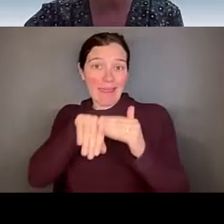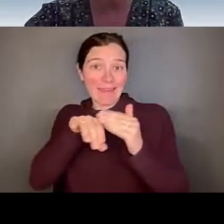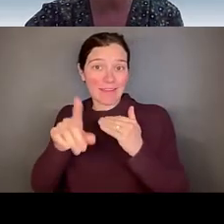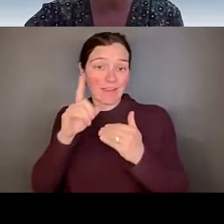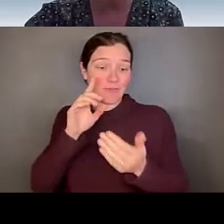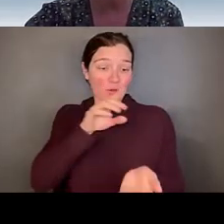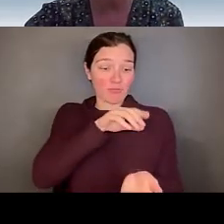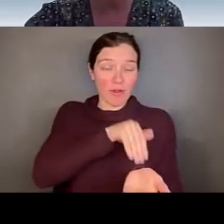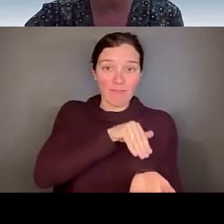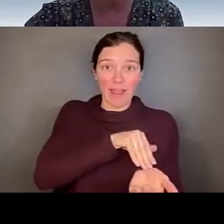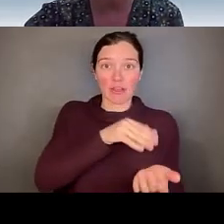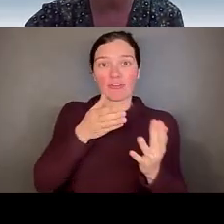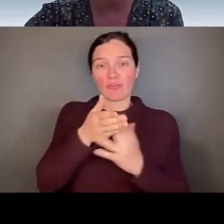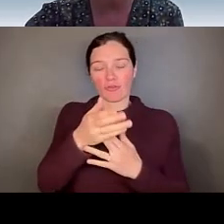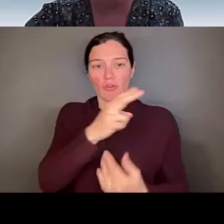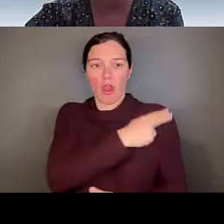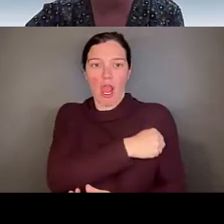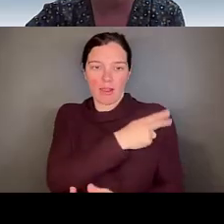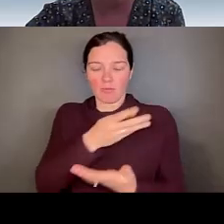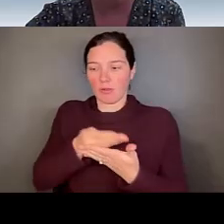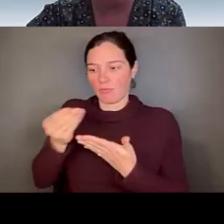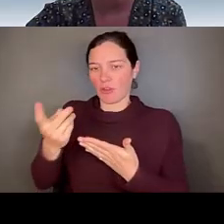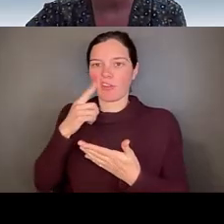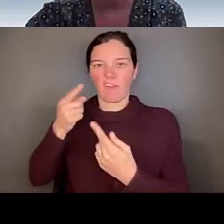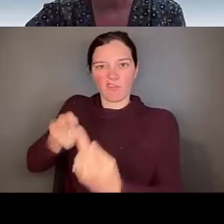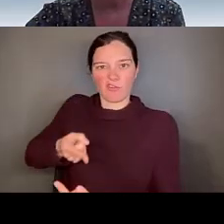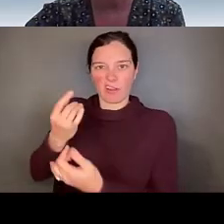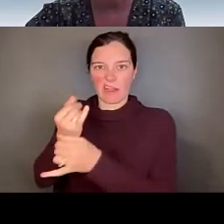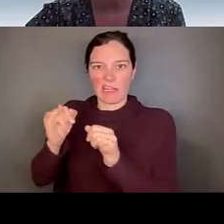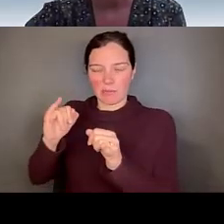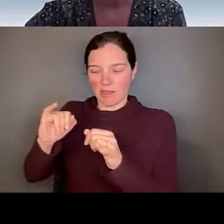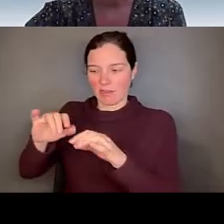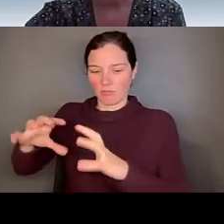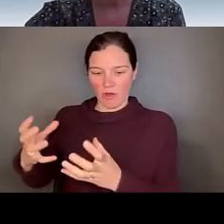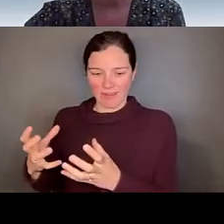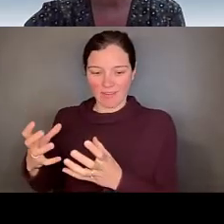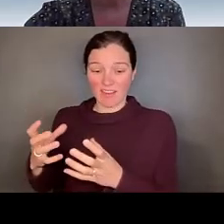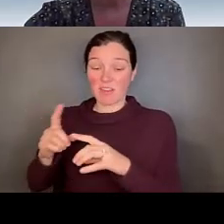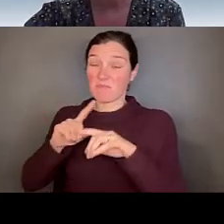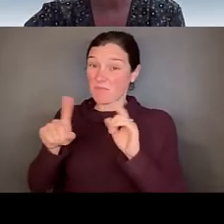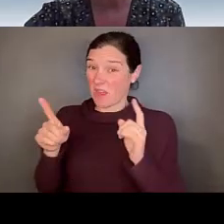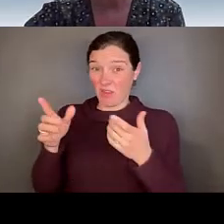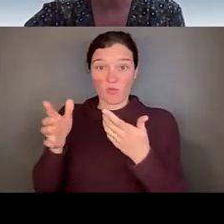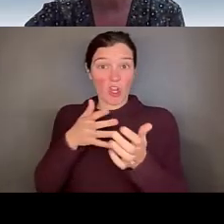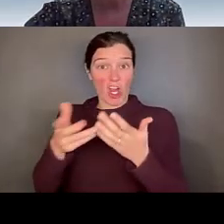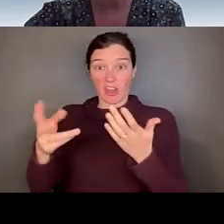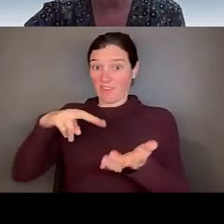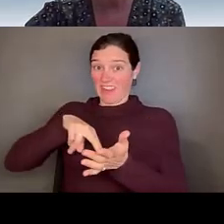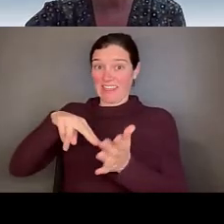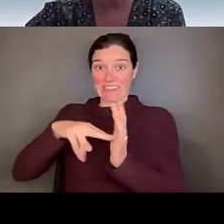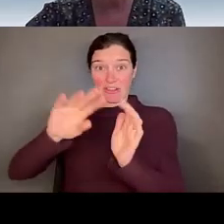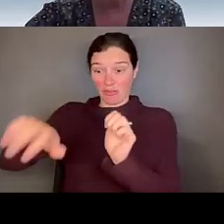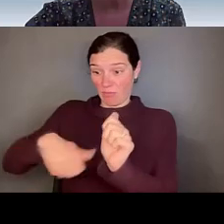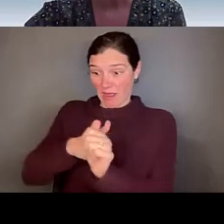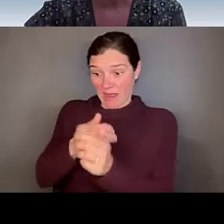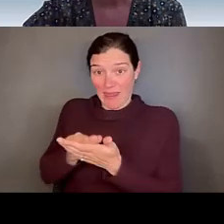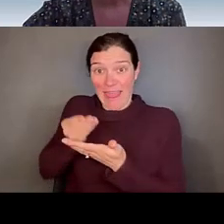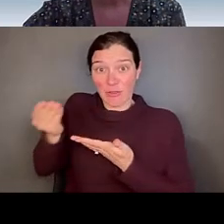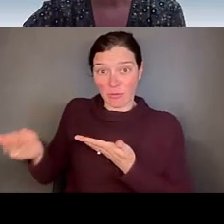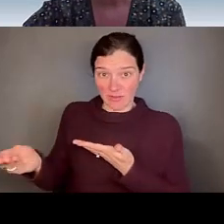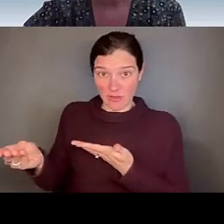providers through hospital purchase of struggling independent practices. However, regardless of the intention behind the